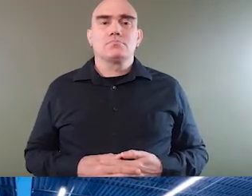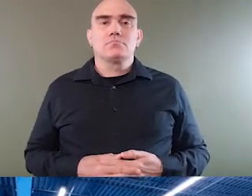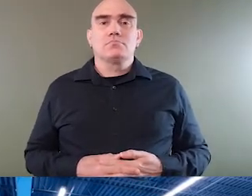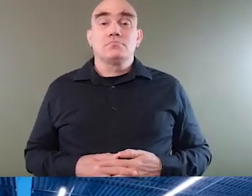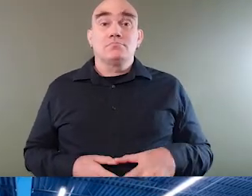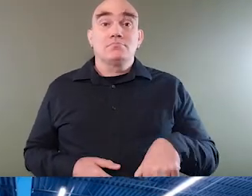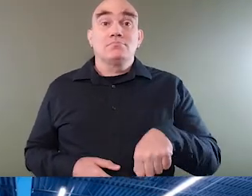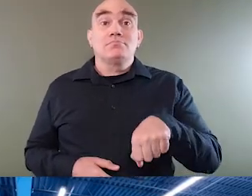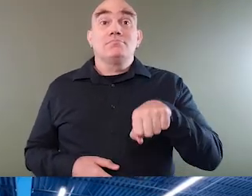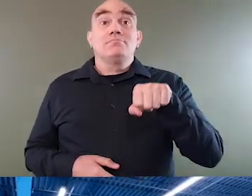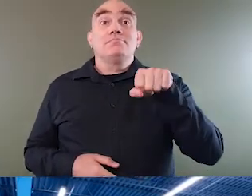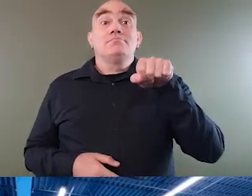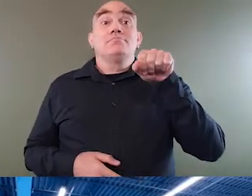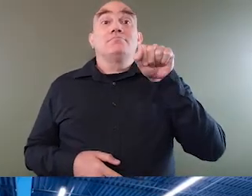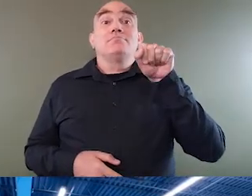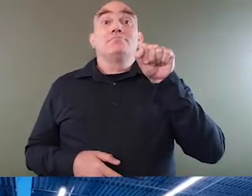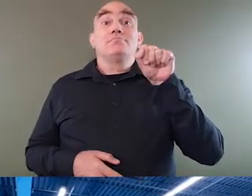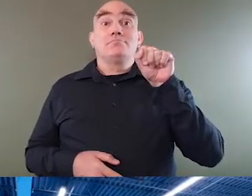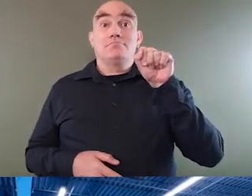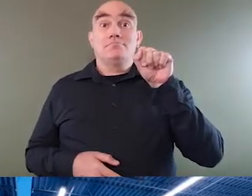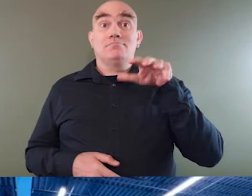Inhale, rise back up.